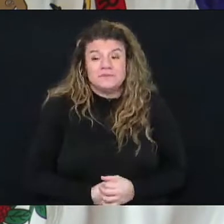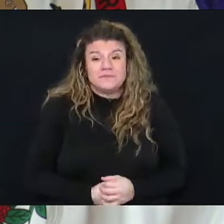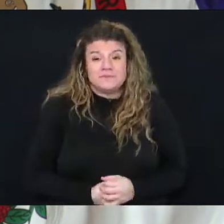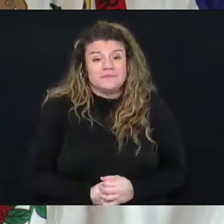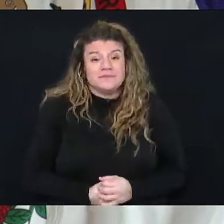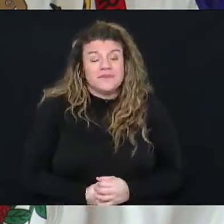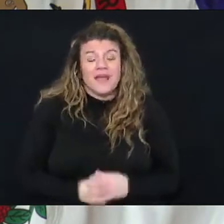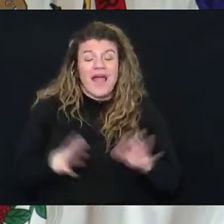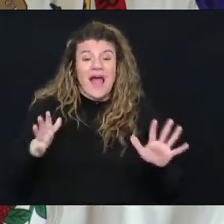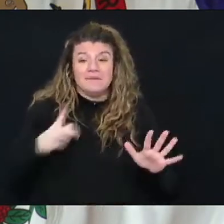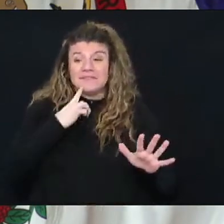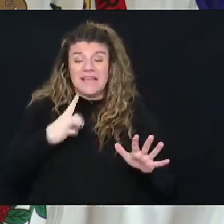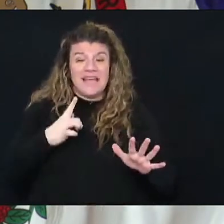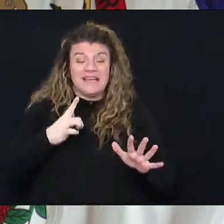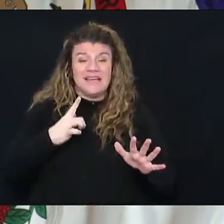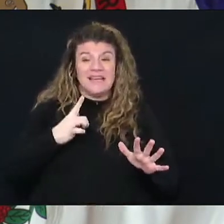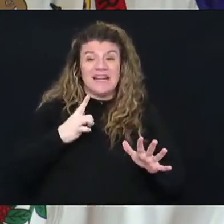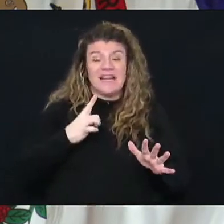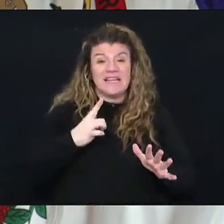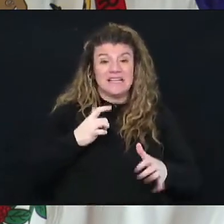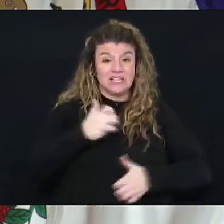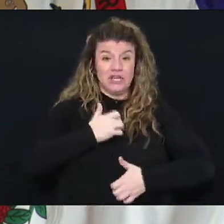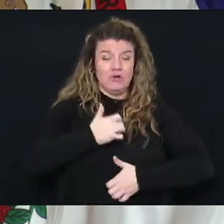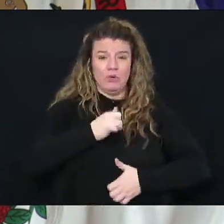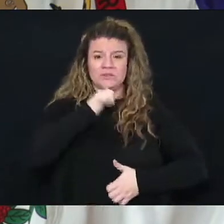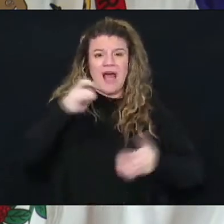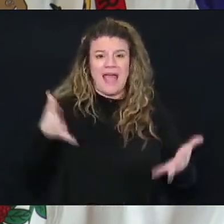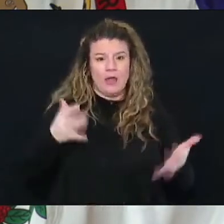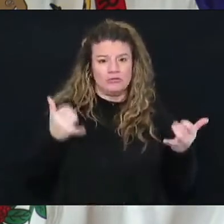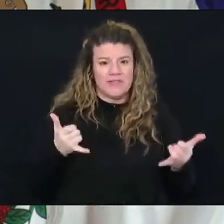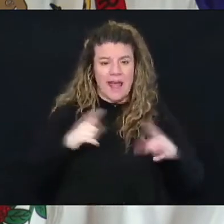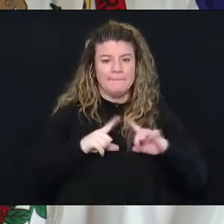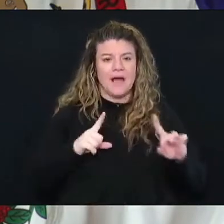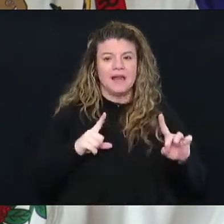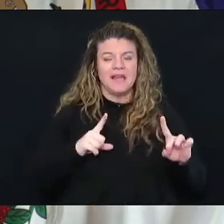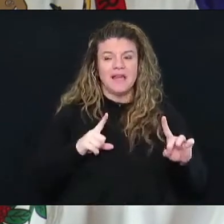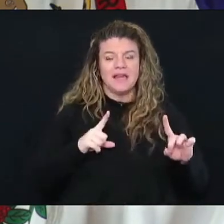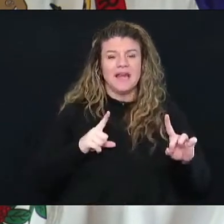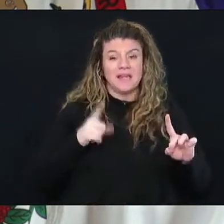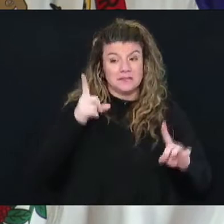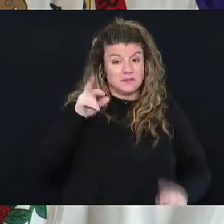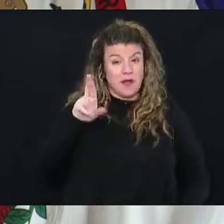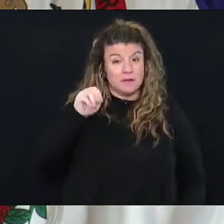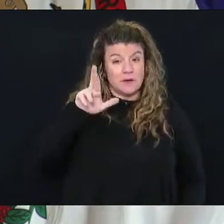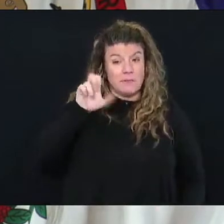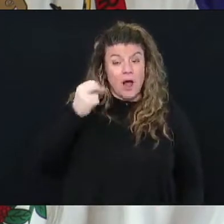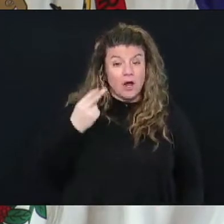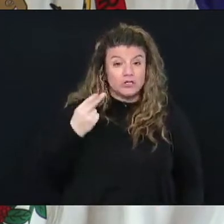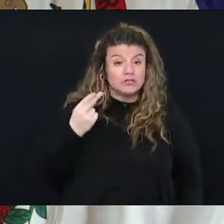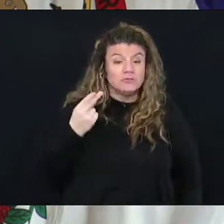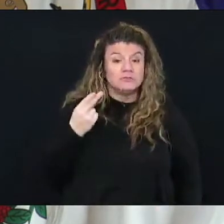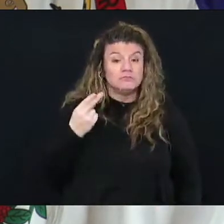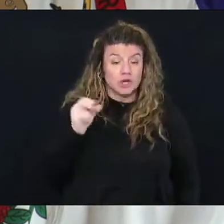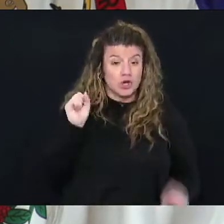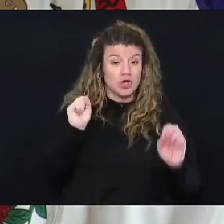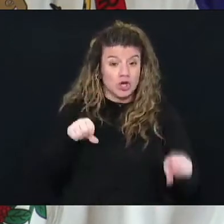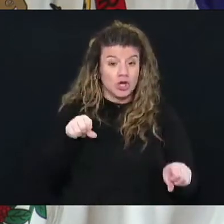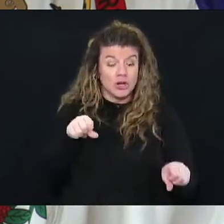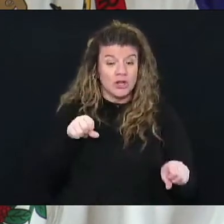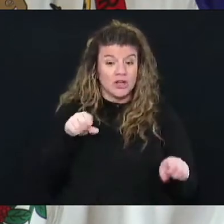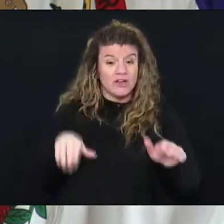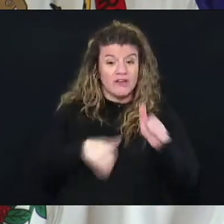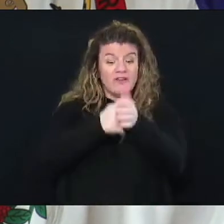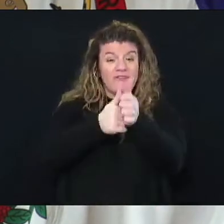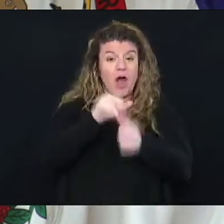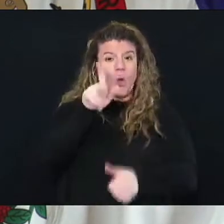I've just seen this general, you know, is not available. But if nevertheless, if Dr. Marsh could follow